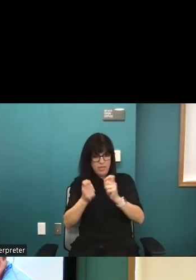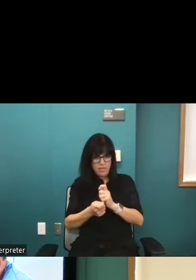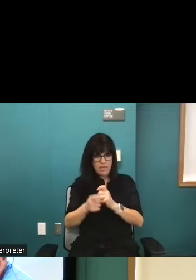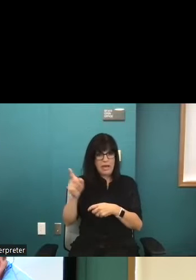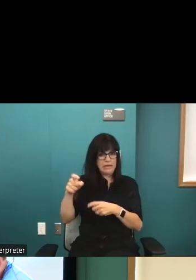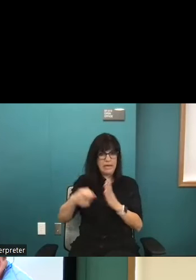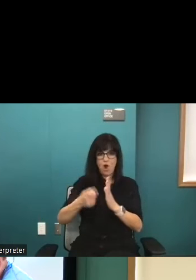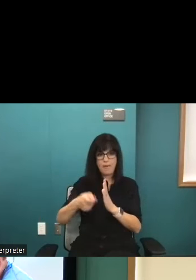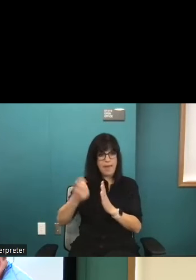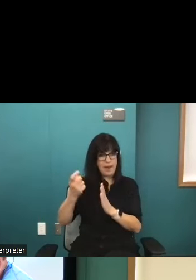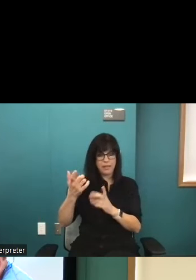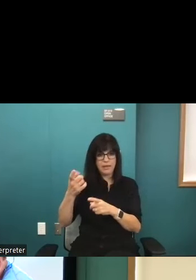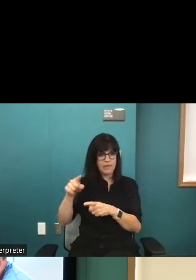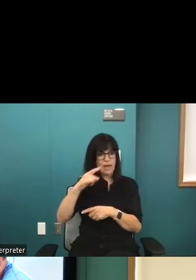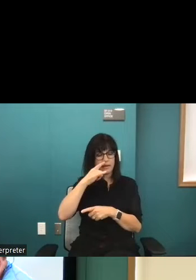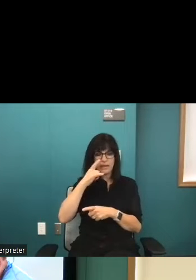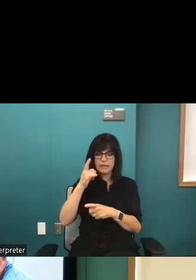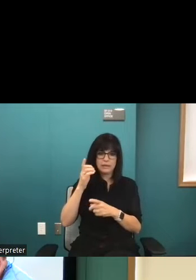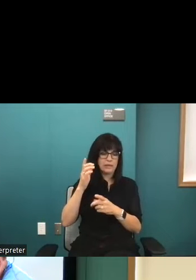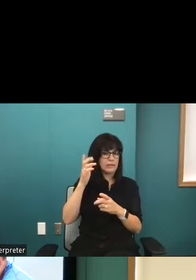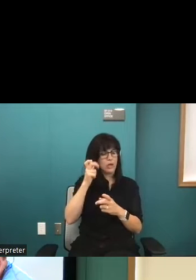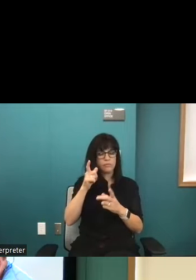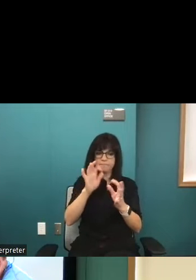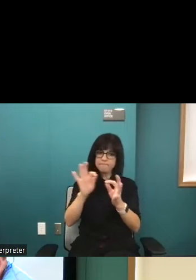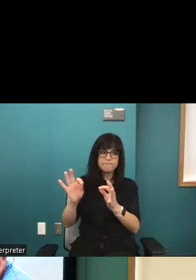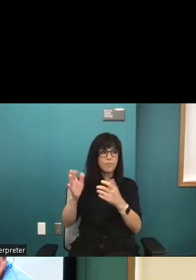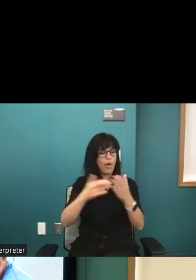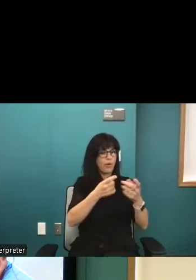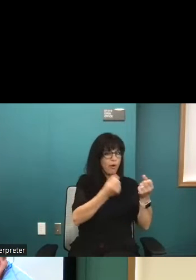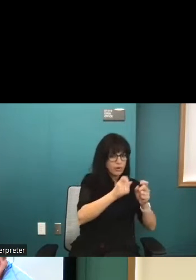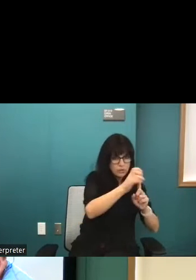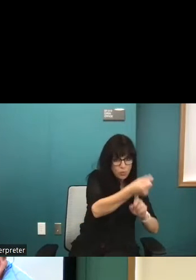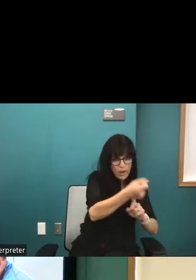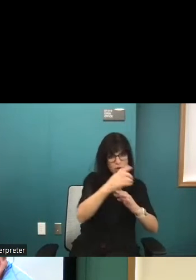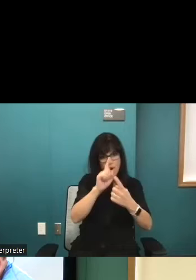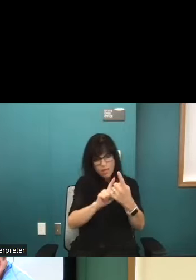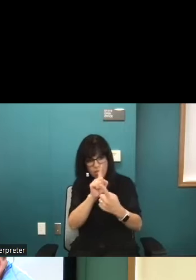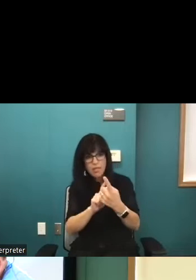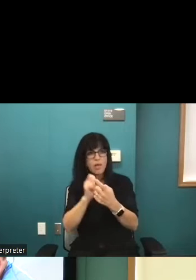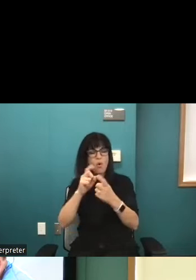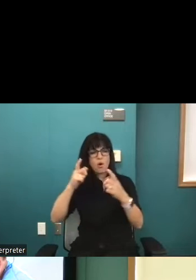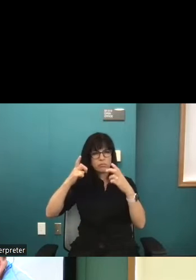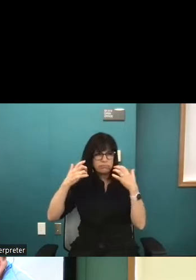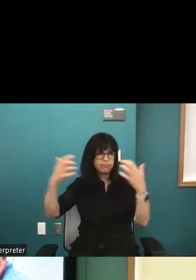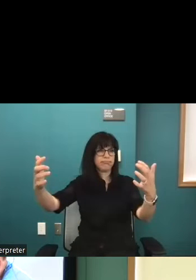are needed so that that child can hear optimally, whether they're in a car or they're one-on-one or they're in a big and